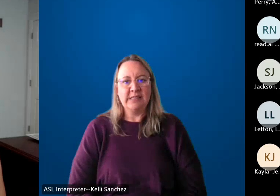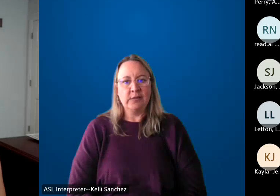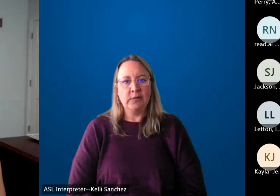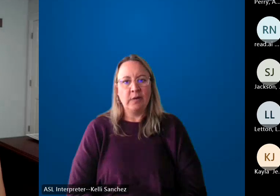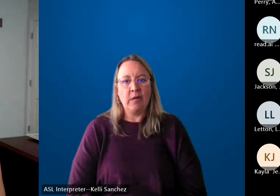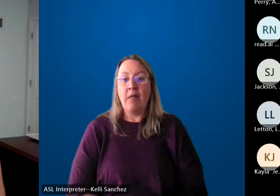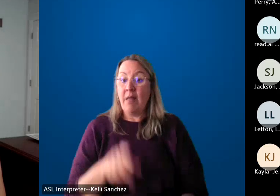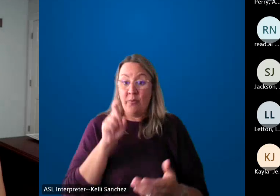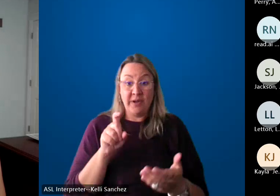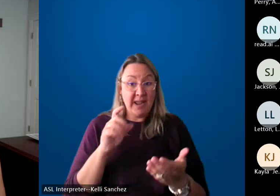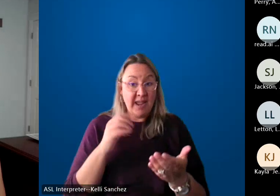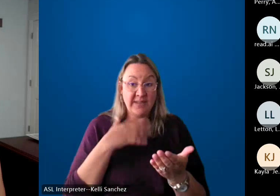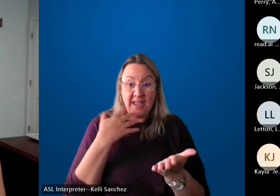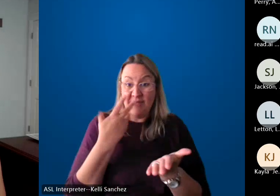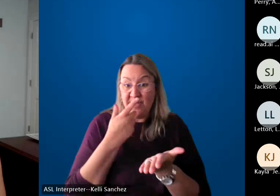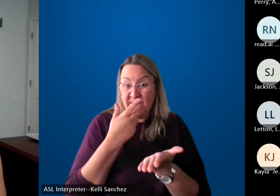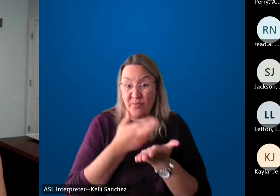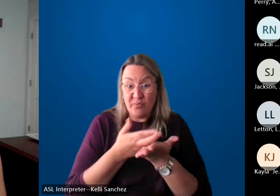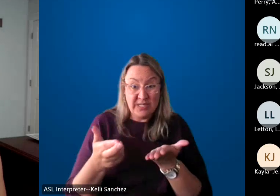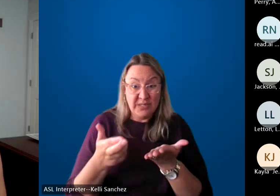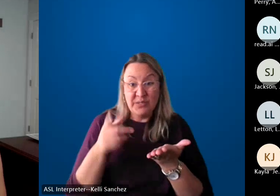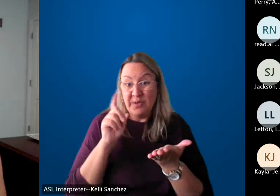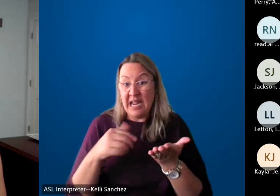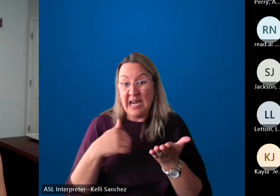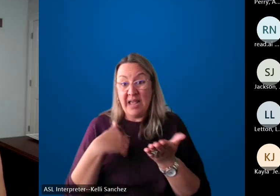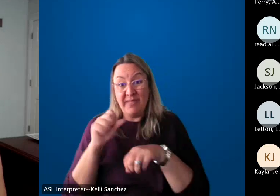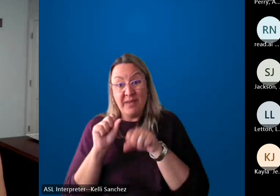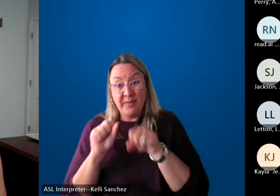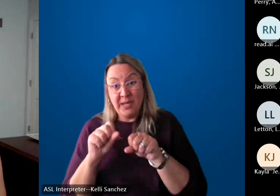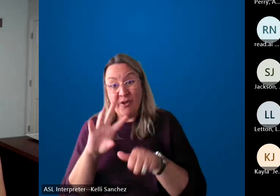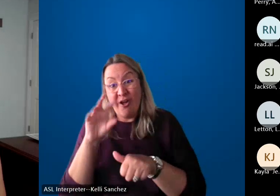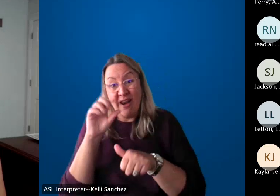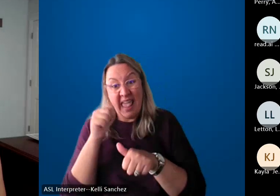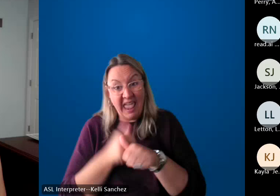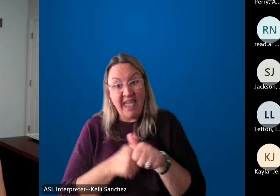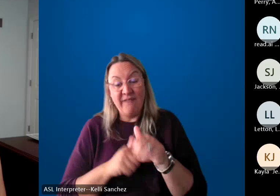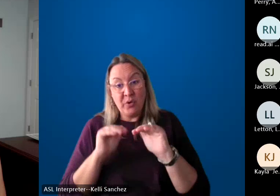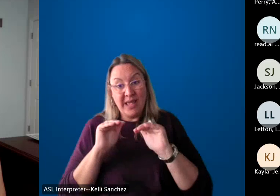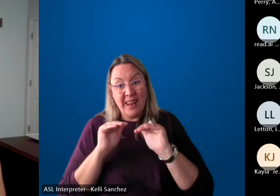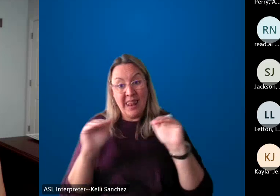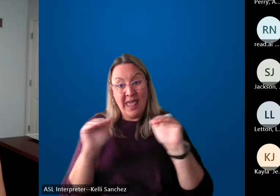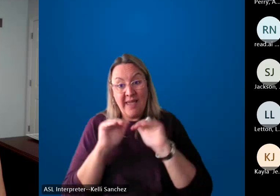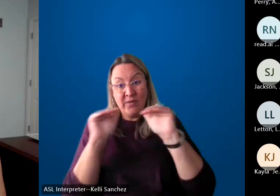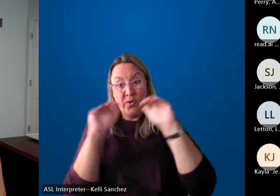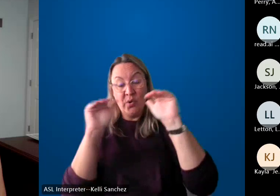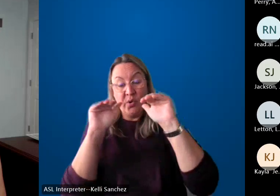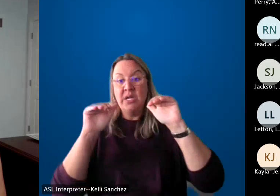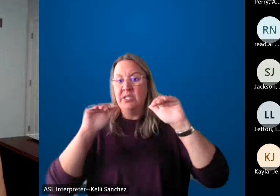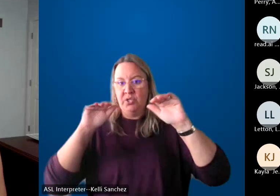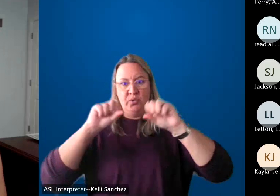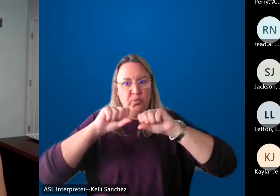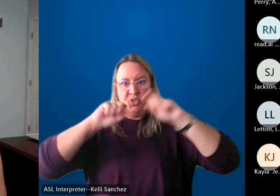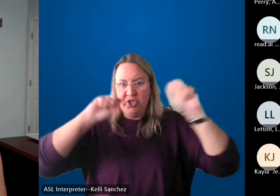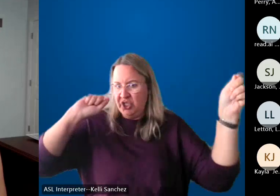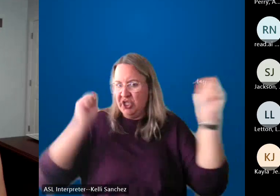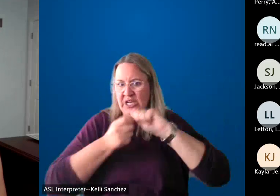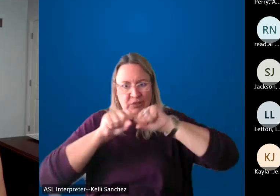to have the ability on each level to bring systematic changes